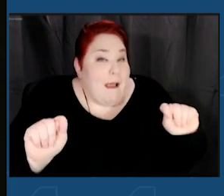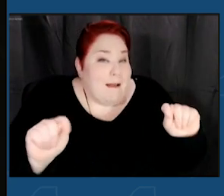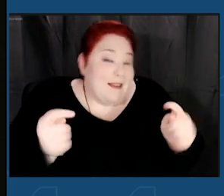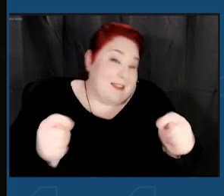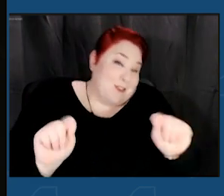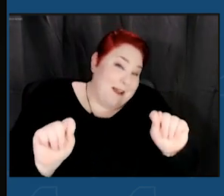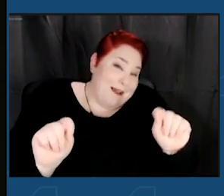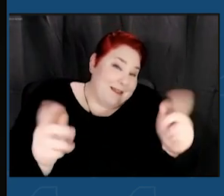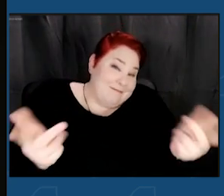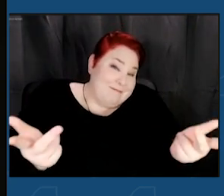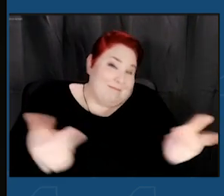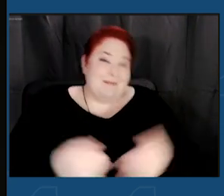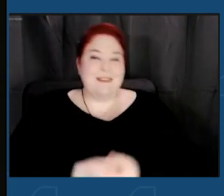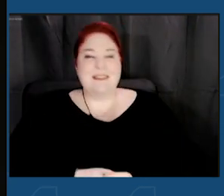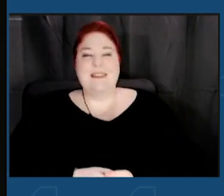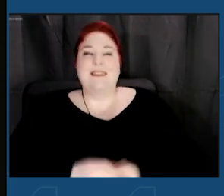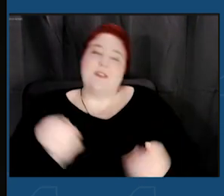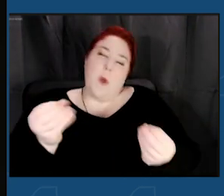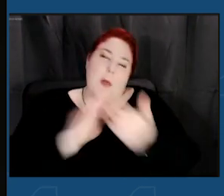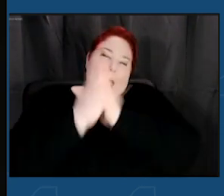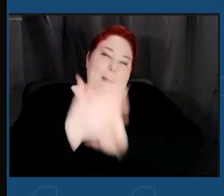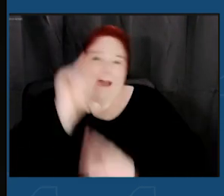And so I ended up the governor of New York.